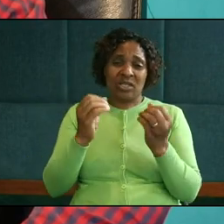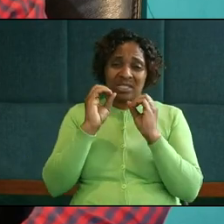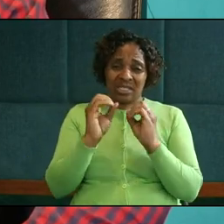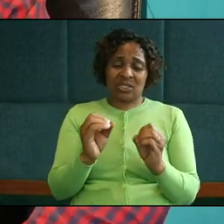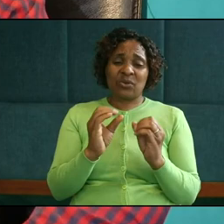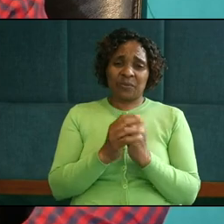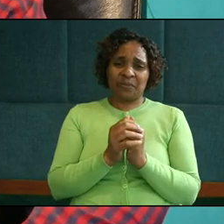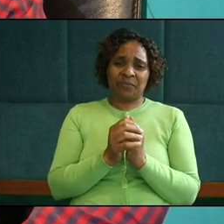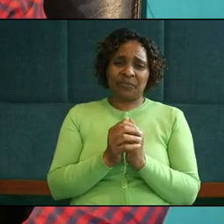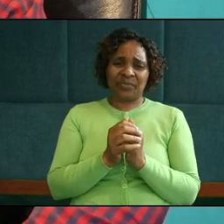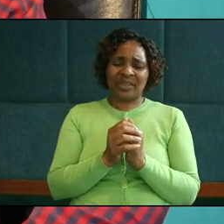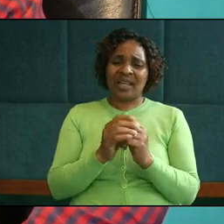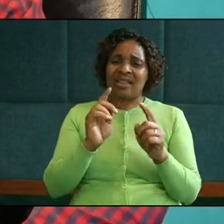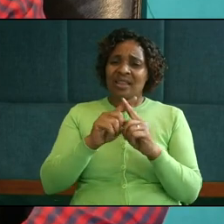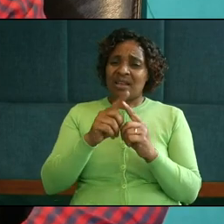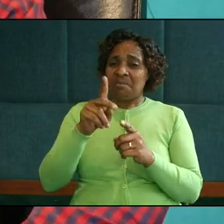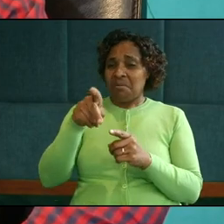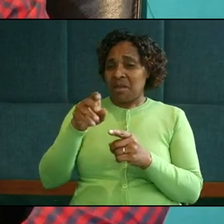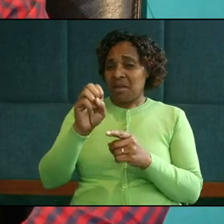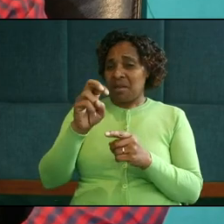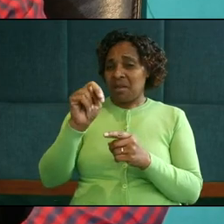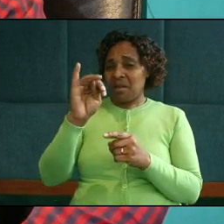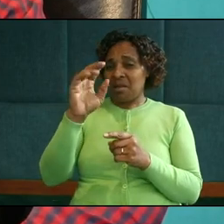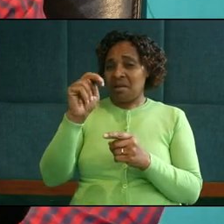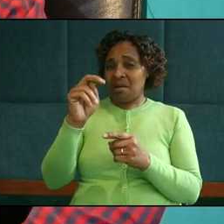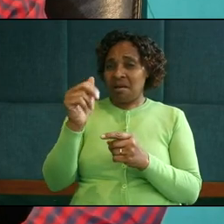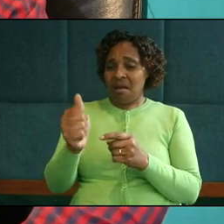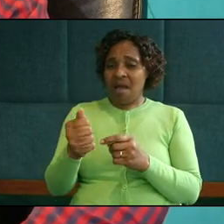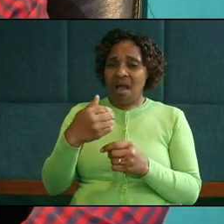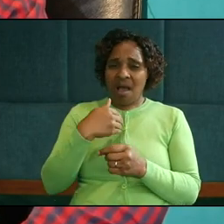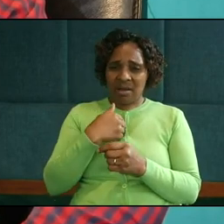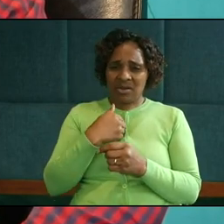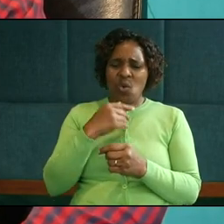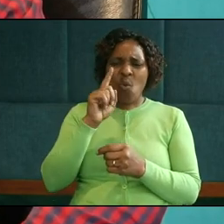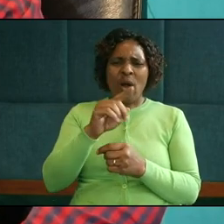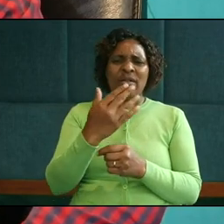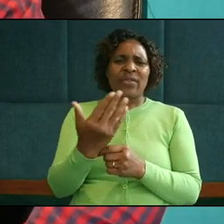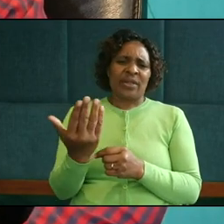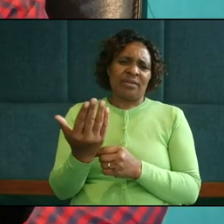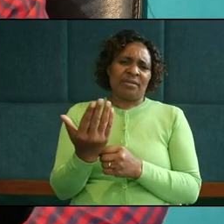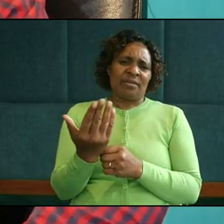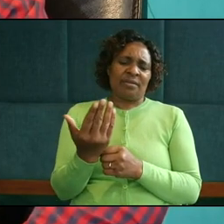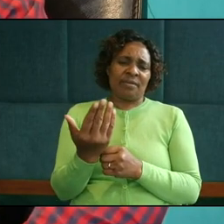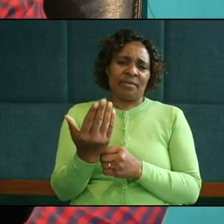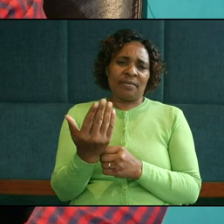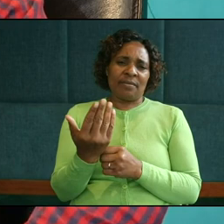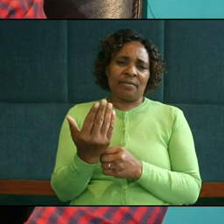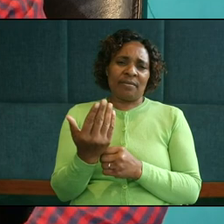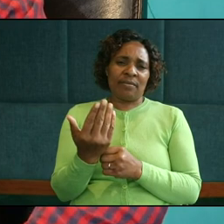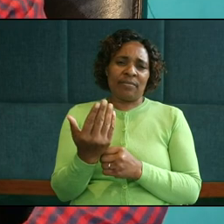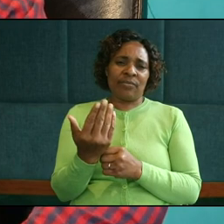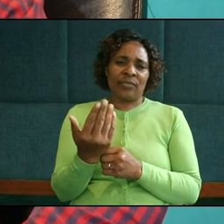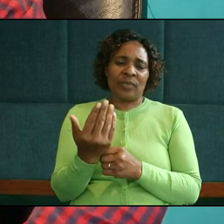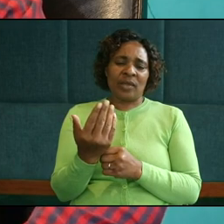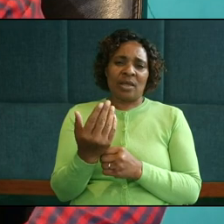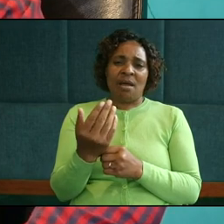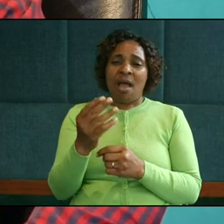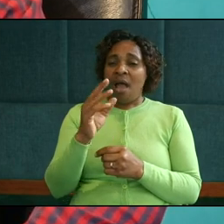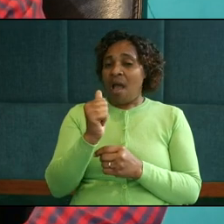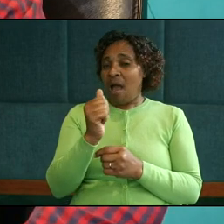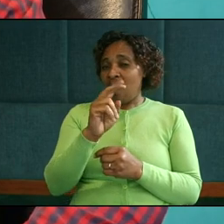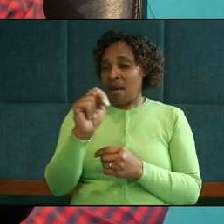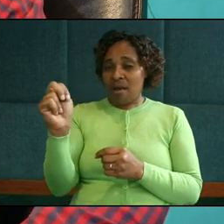and Penina did. So that is one thing she had and Hannah didn't have.